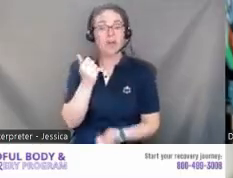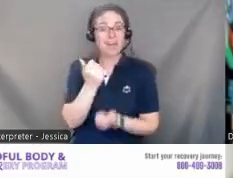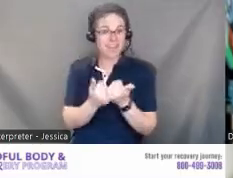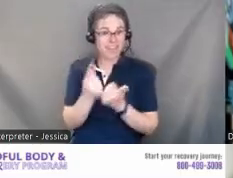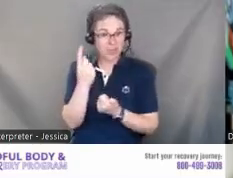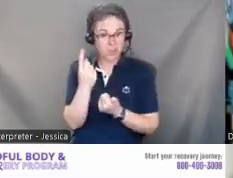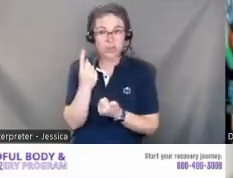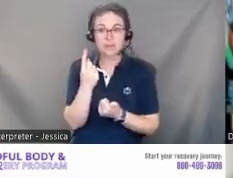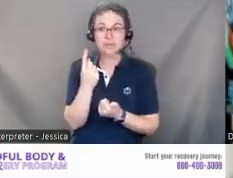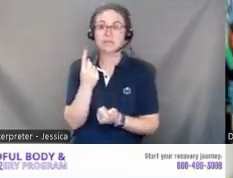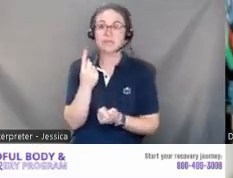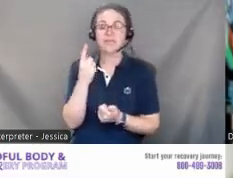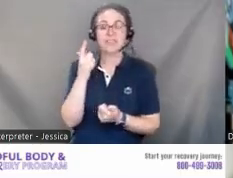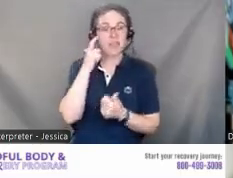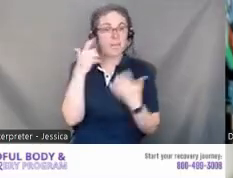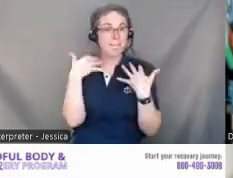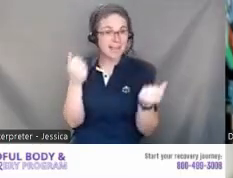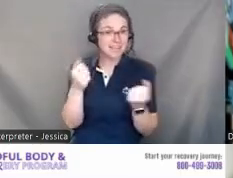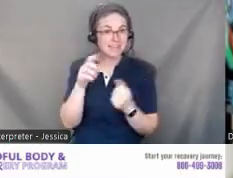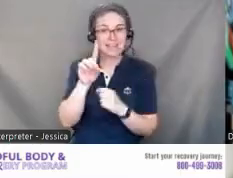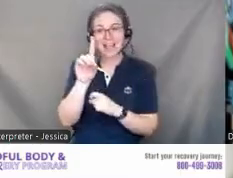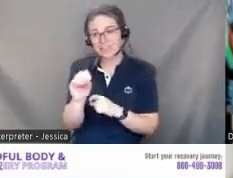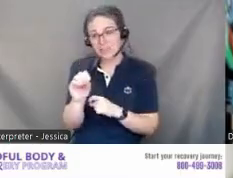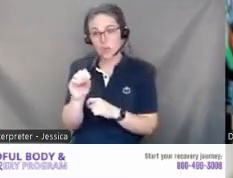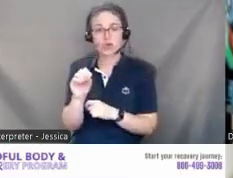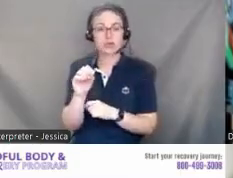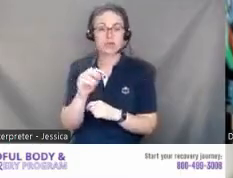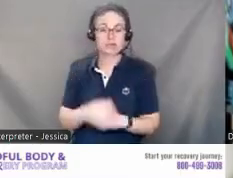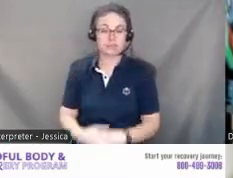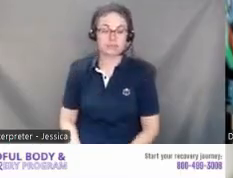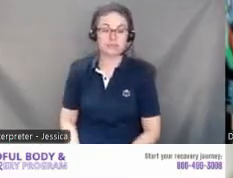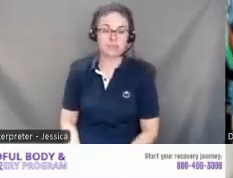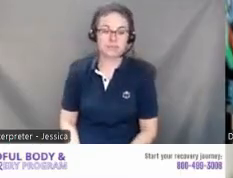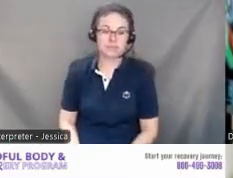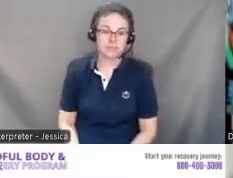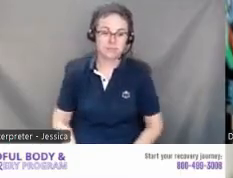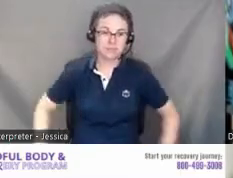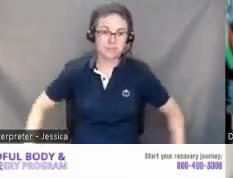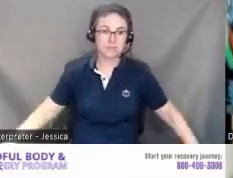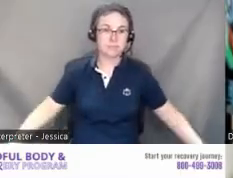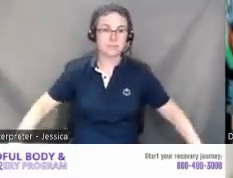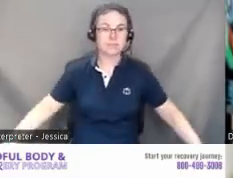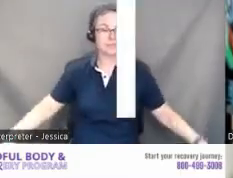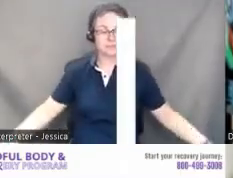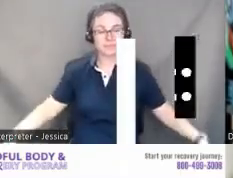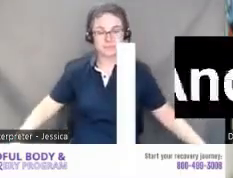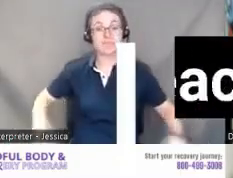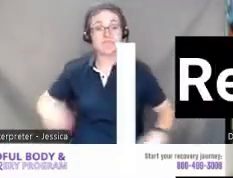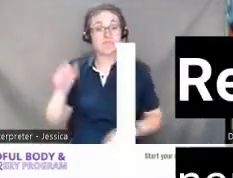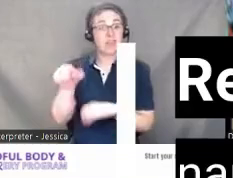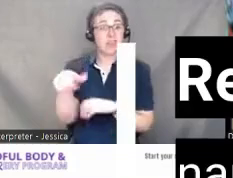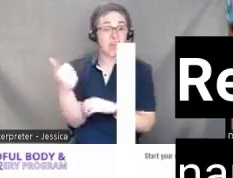has a mental health disorder of any sort. But if you have other disabilities too, that doesn't stop